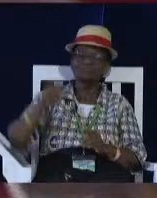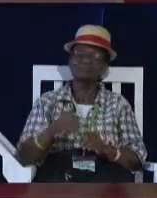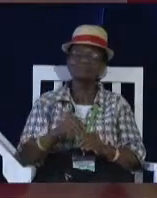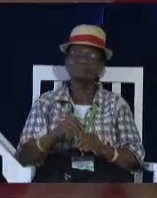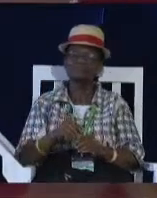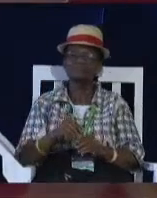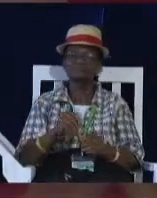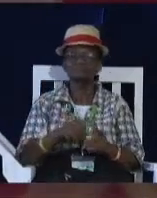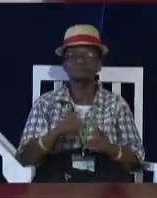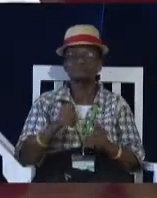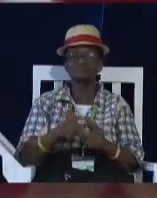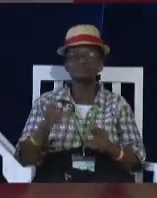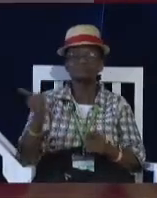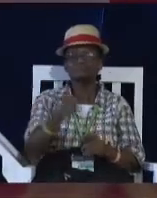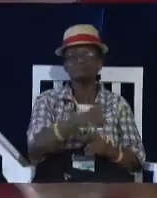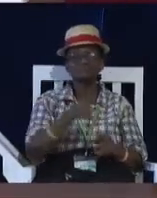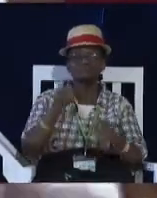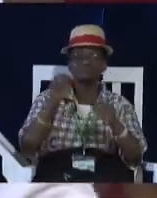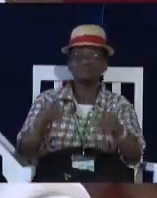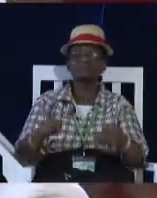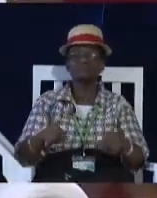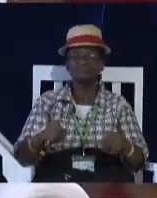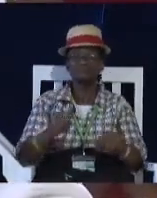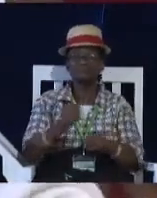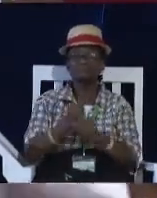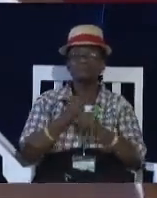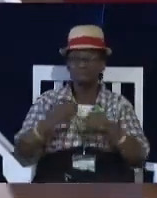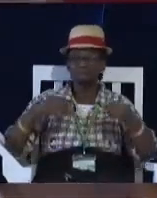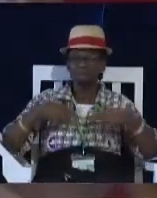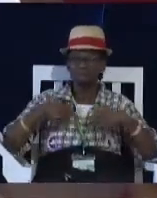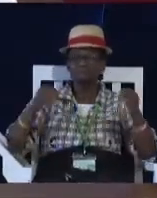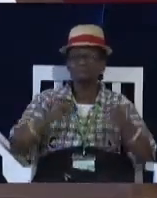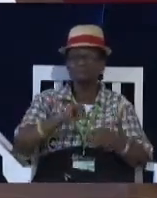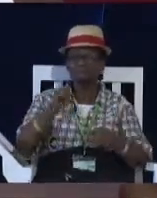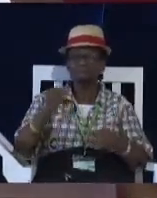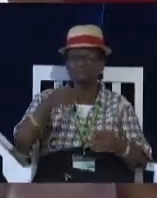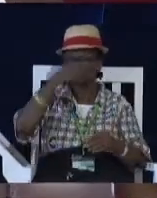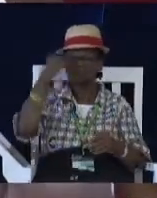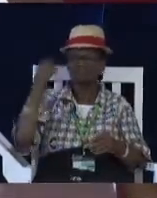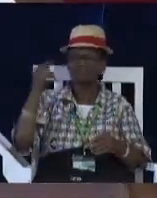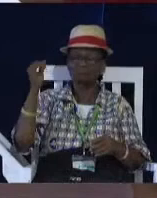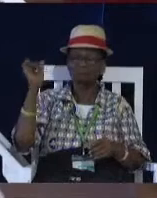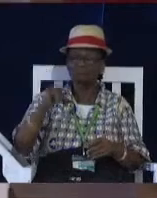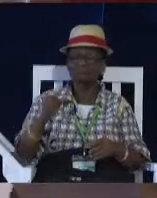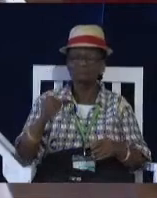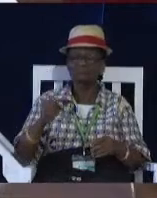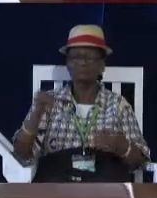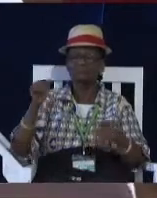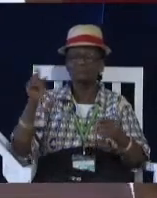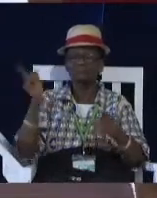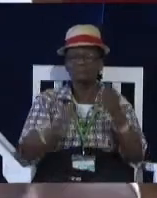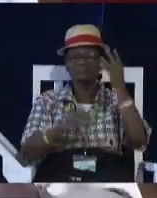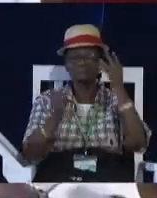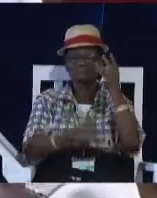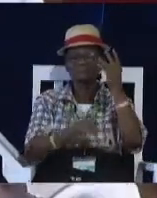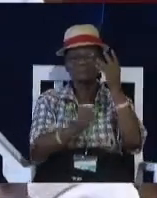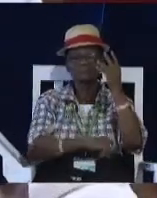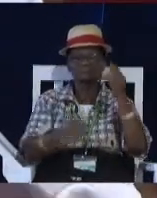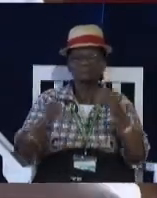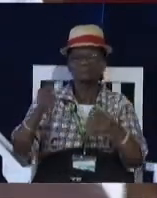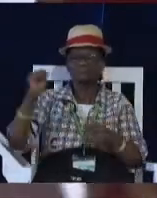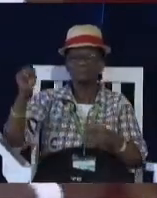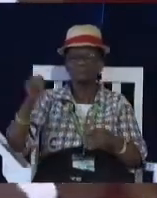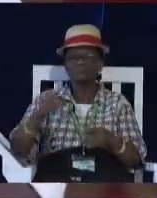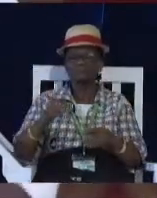then you can receive healing because they beat him before crucifying him.